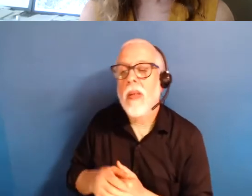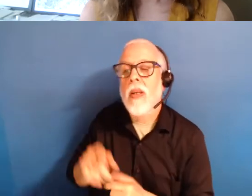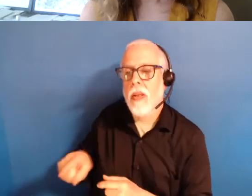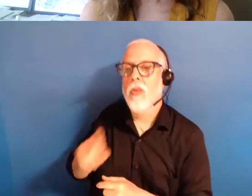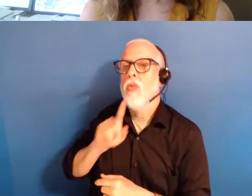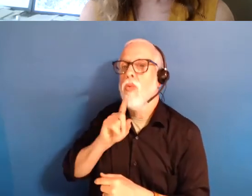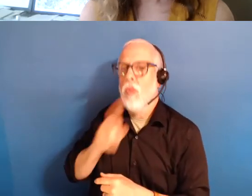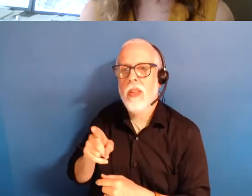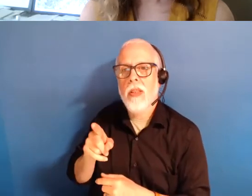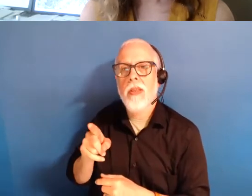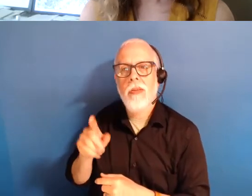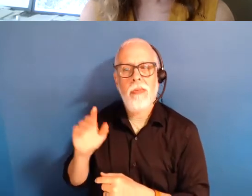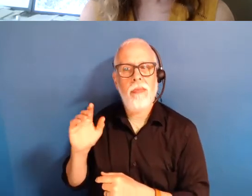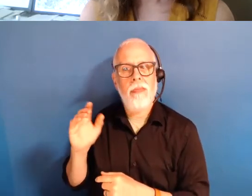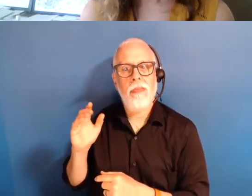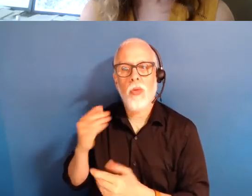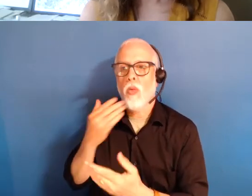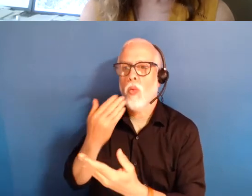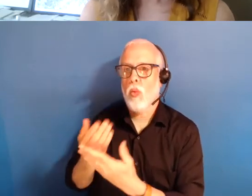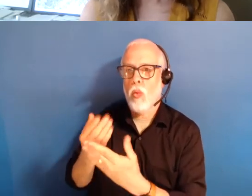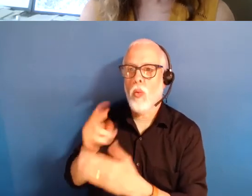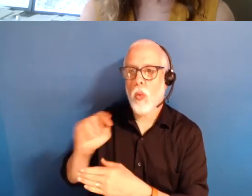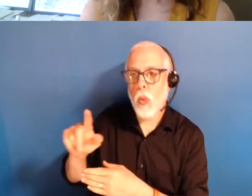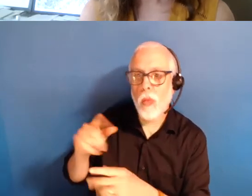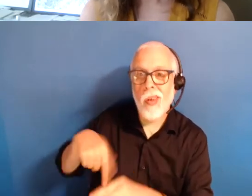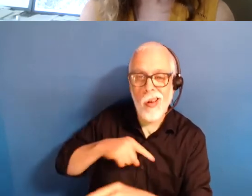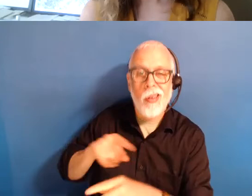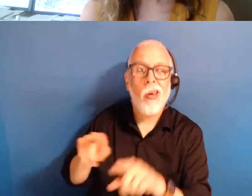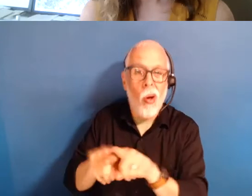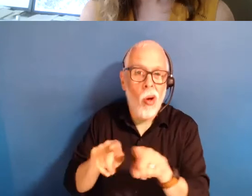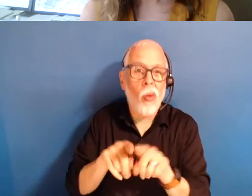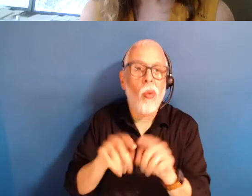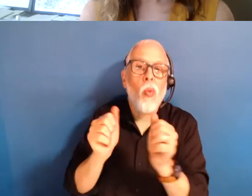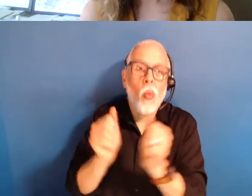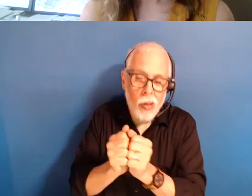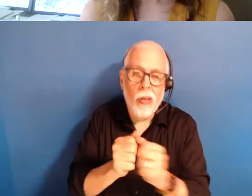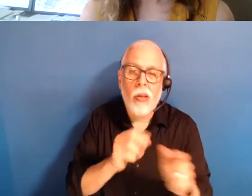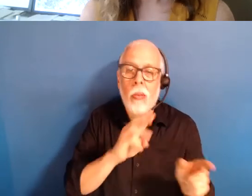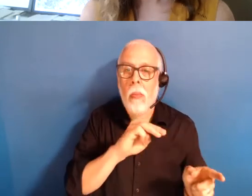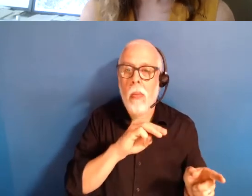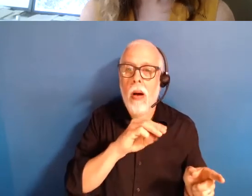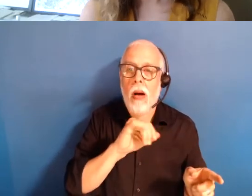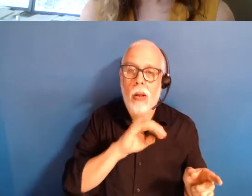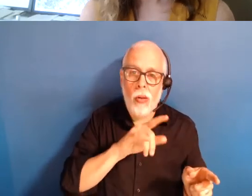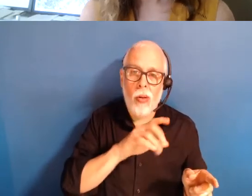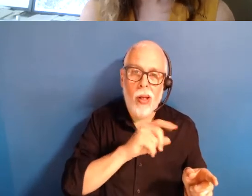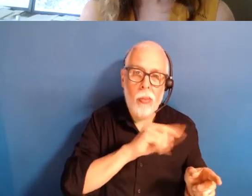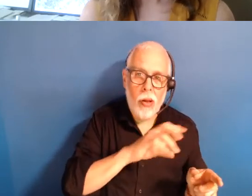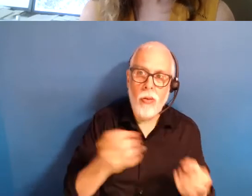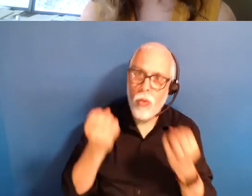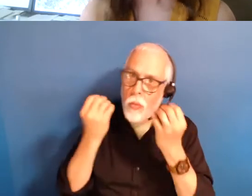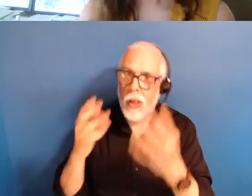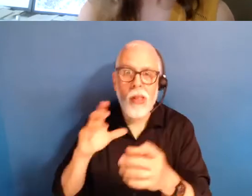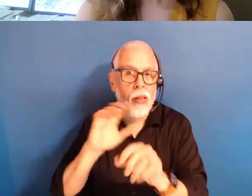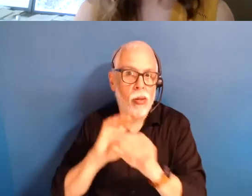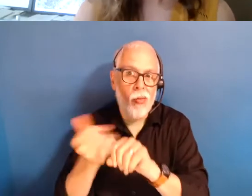really was a useful tool for us in addition to the monoclonal antibodies when we had so many cases of